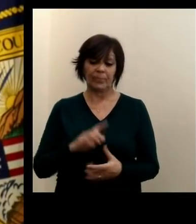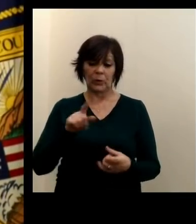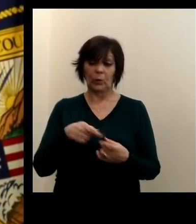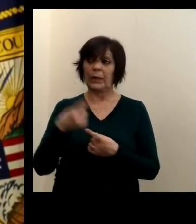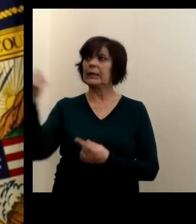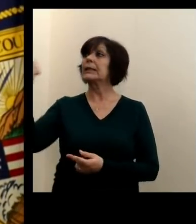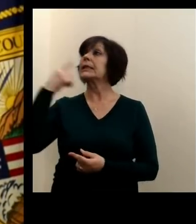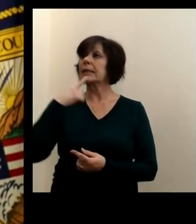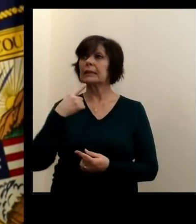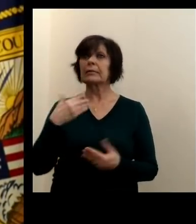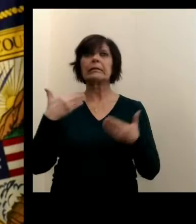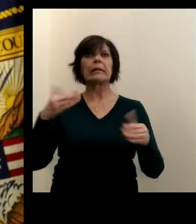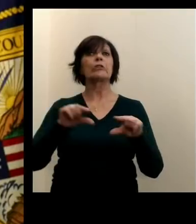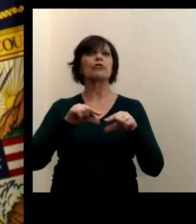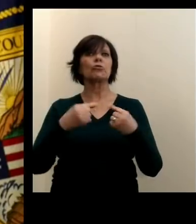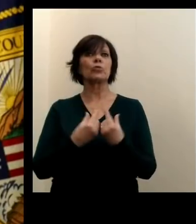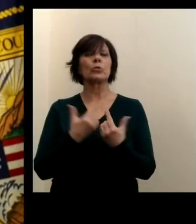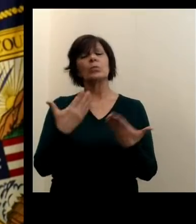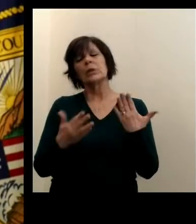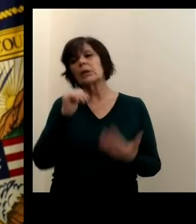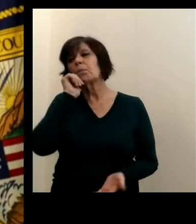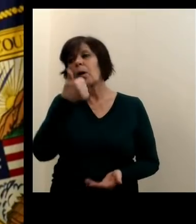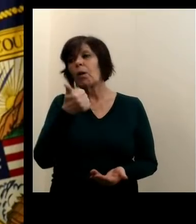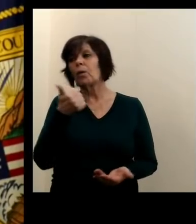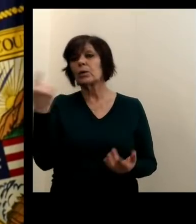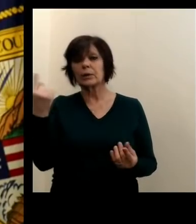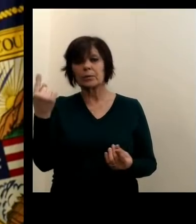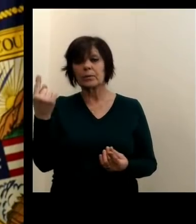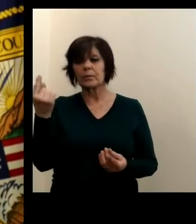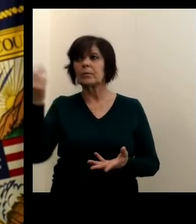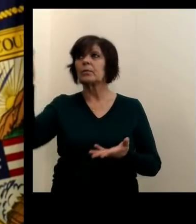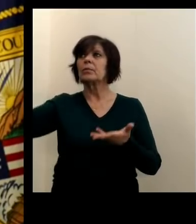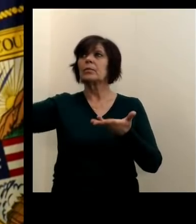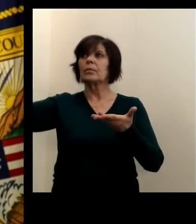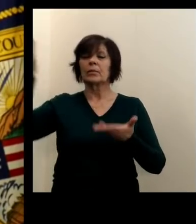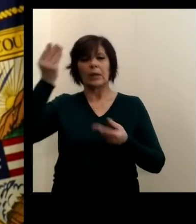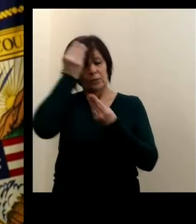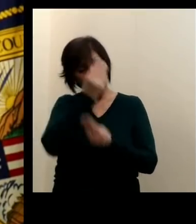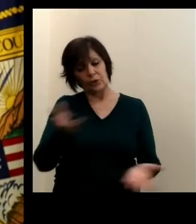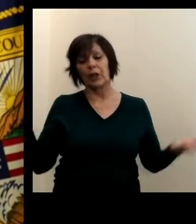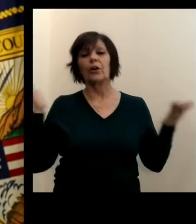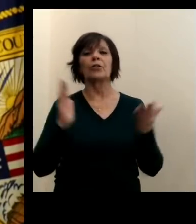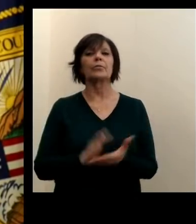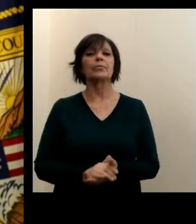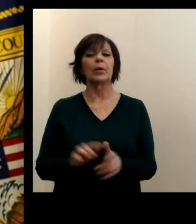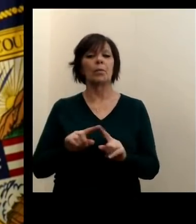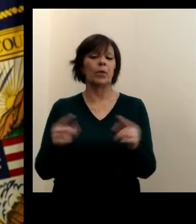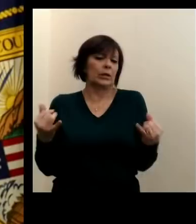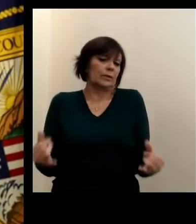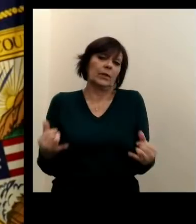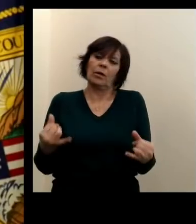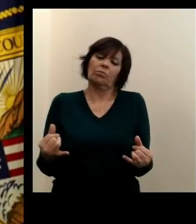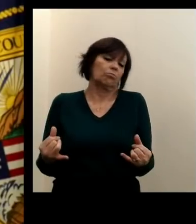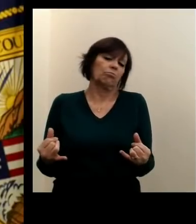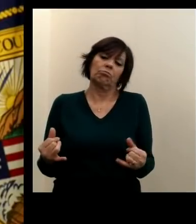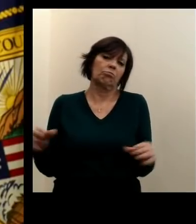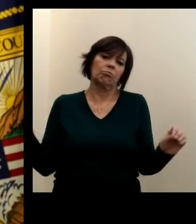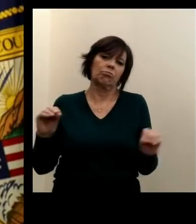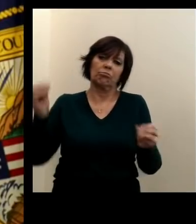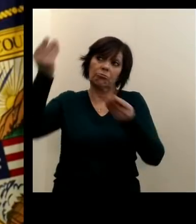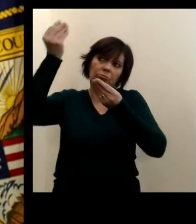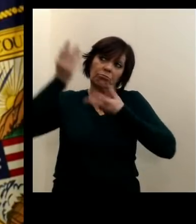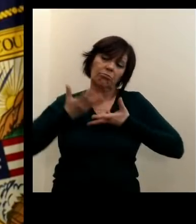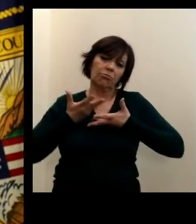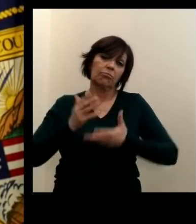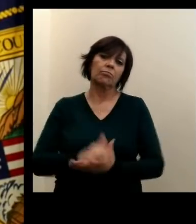that guidance, which will probably be tomorrow, we will share that information. But as of now, we have not received that